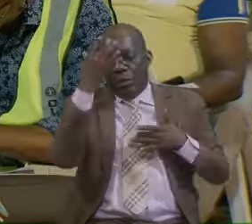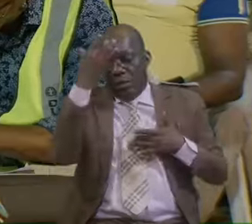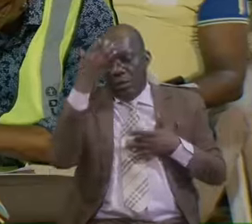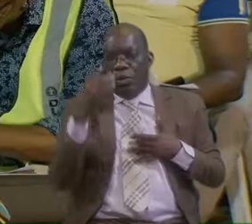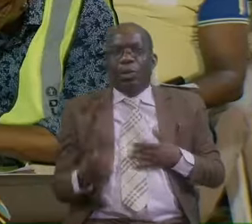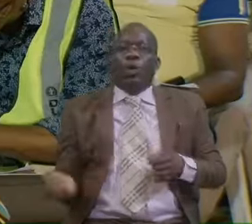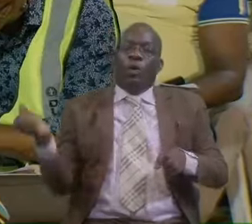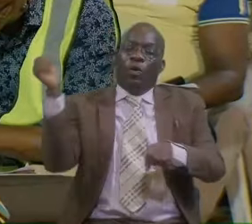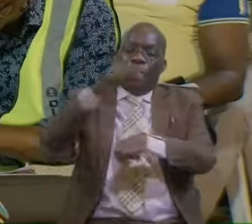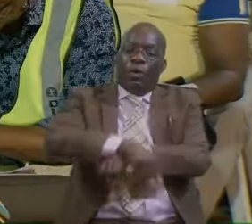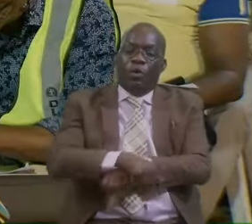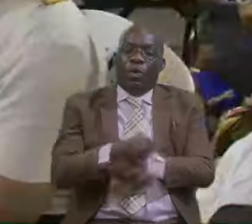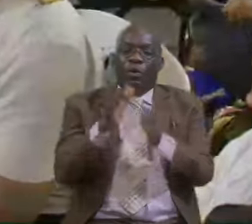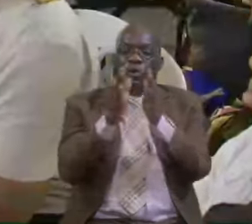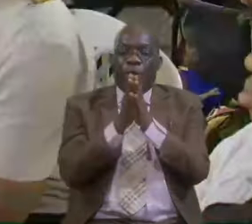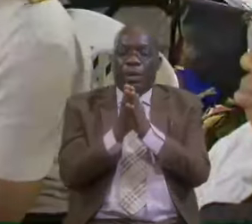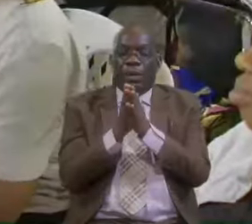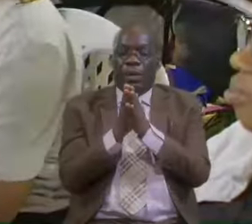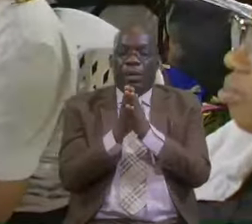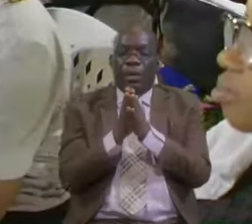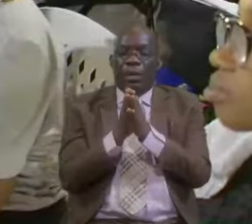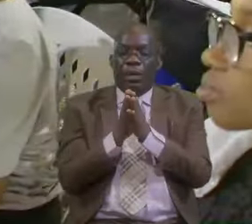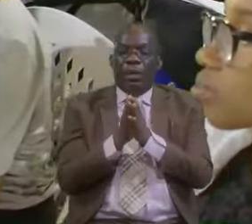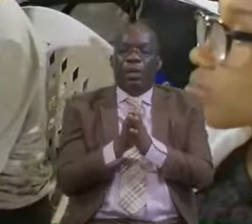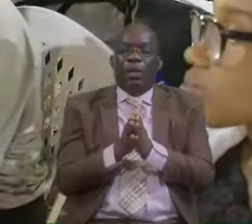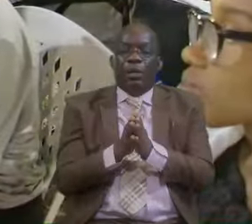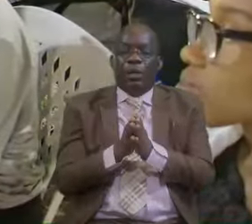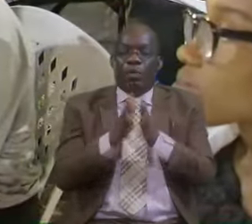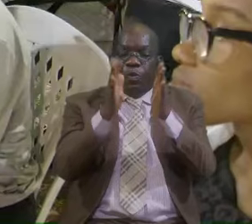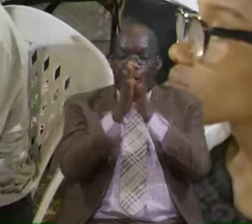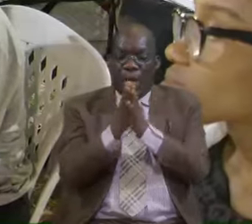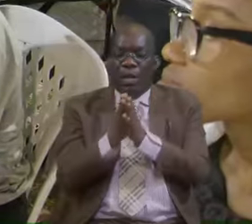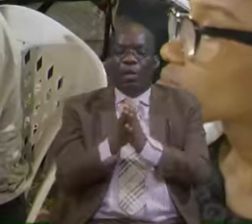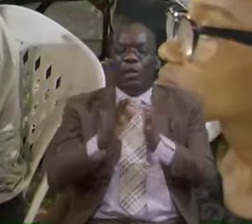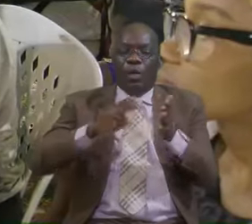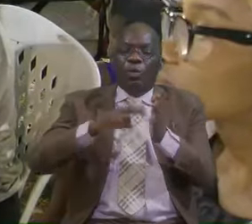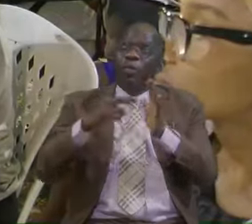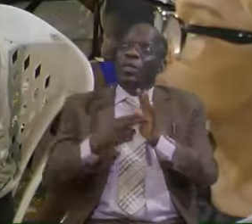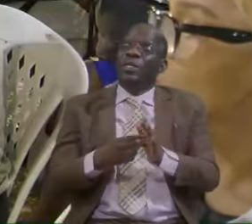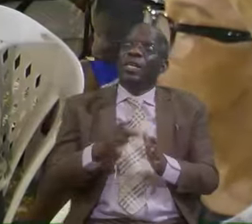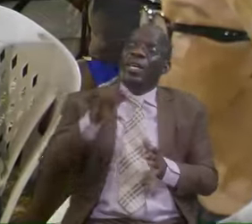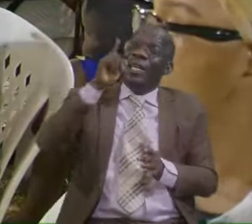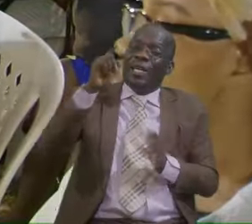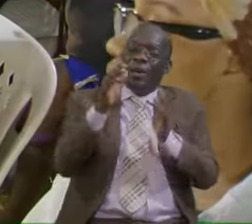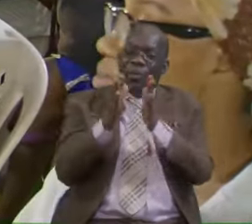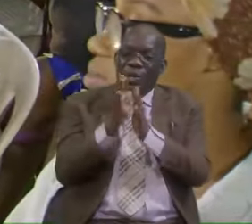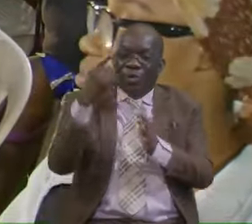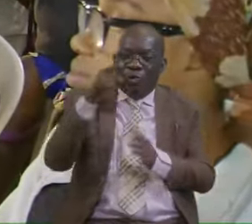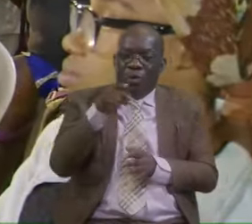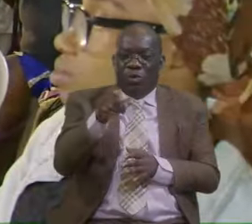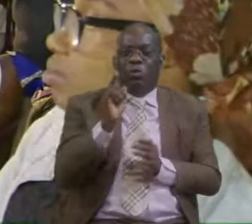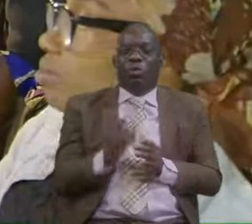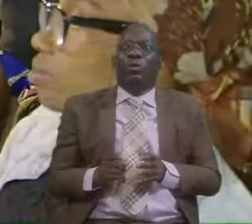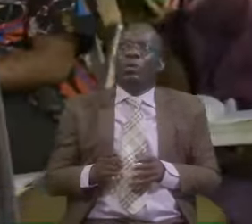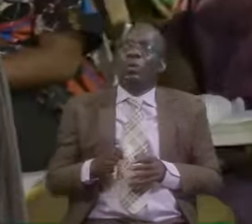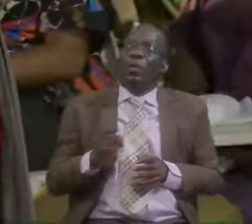Prevailing intercession. Intercession means that he prays for you. He prayed